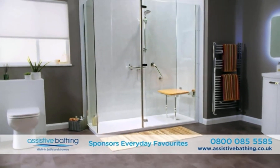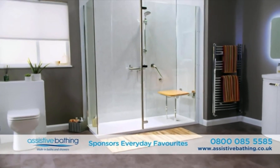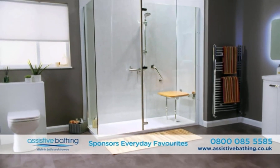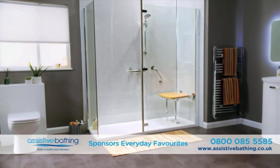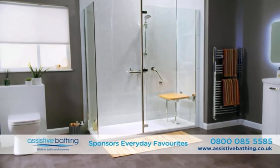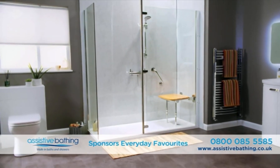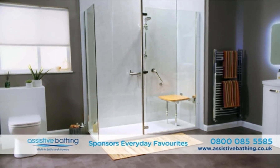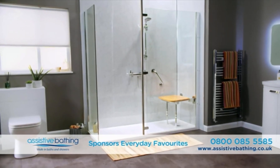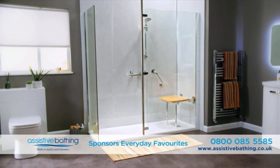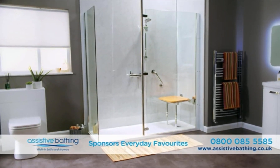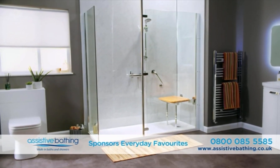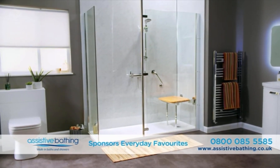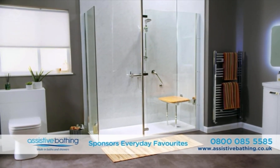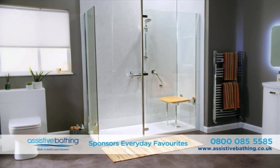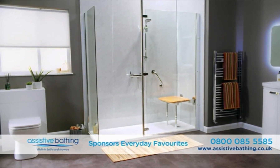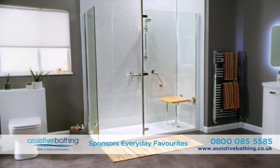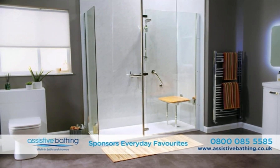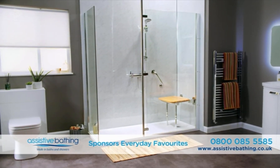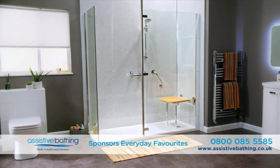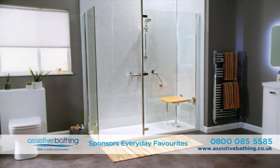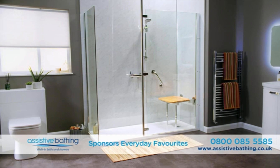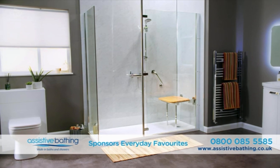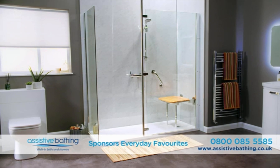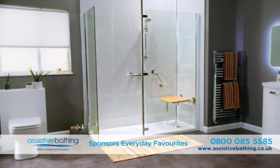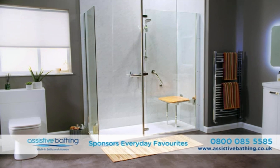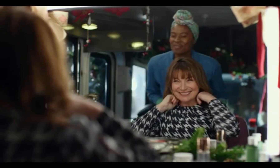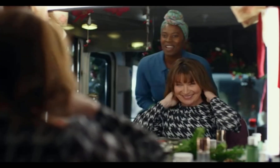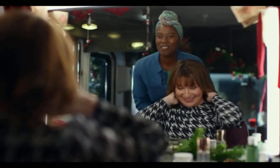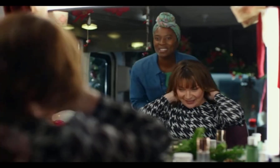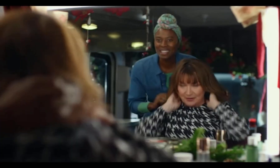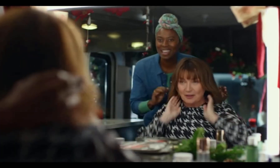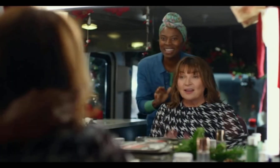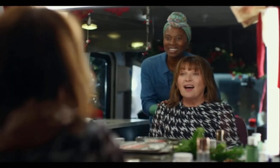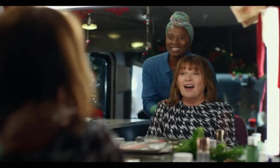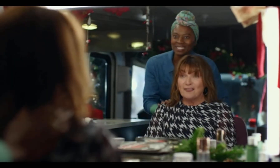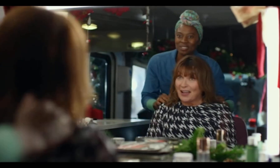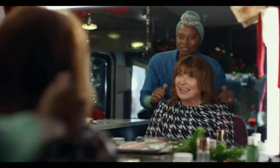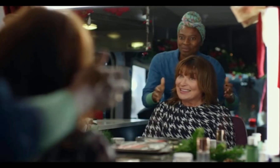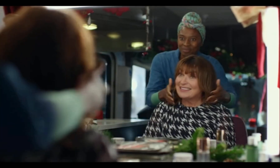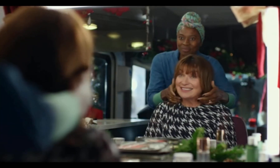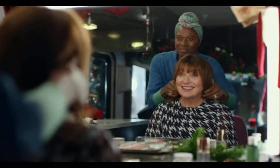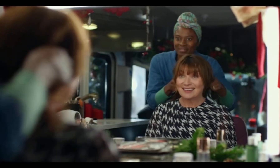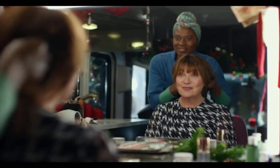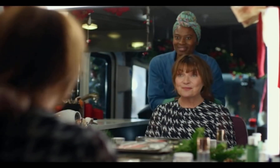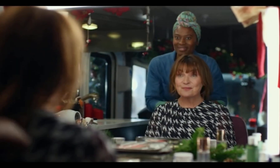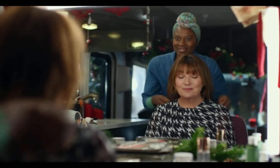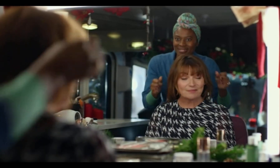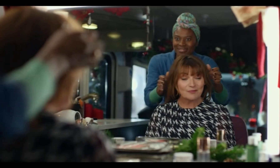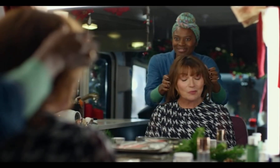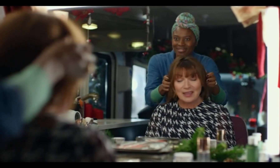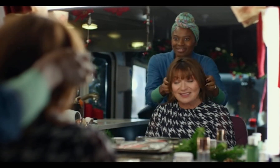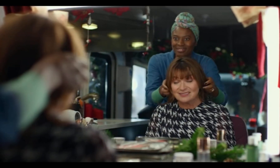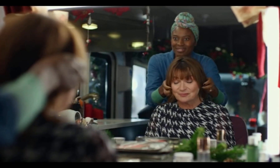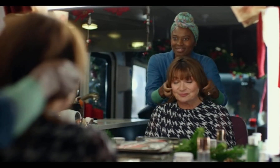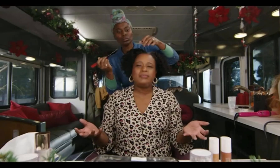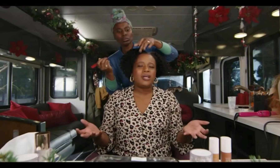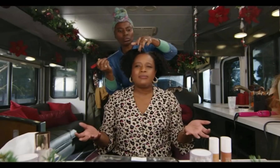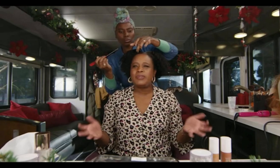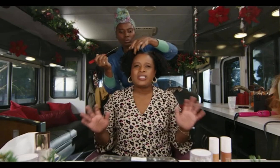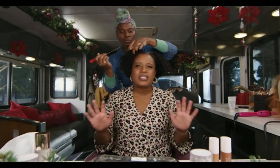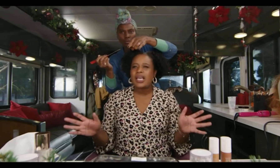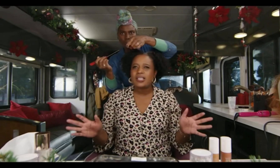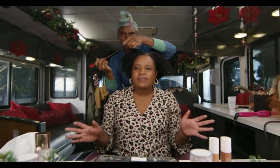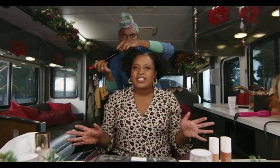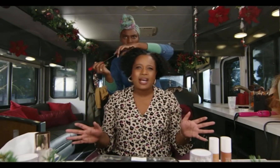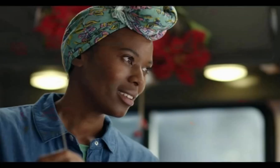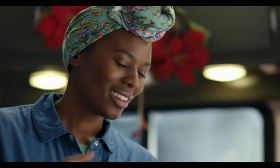Assistive Bathing. Sponsors Everyday Favorites. How are you today? Fine! Well, sometimes